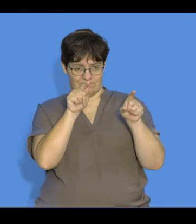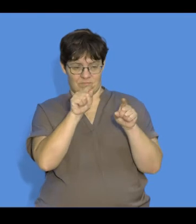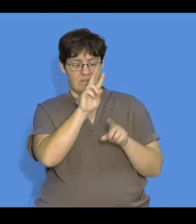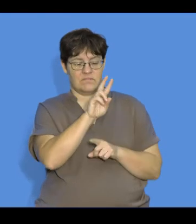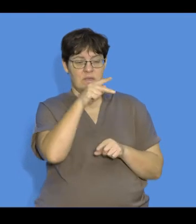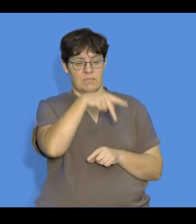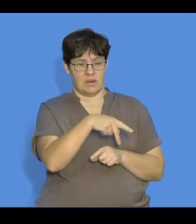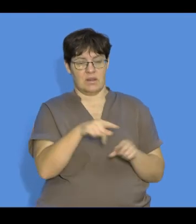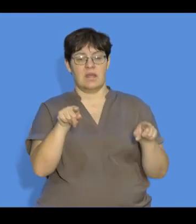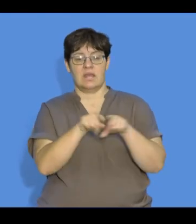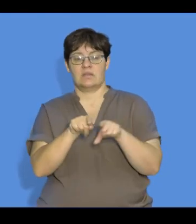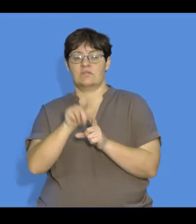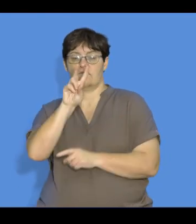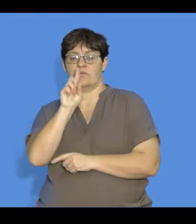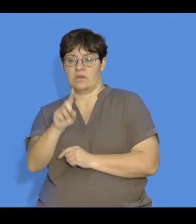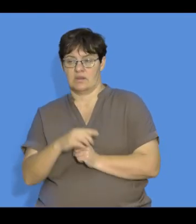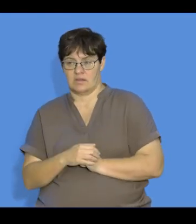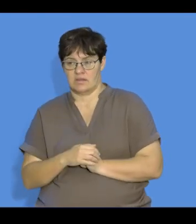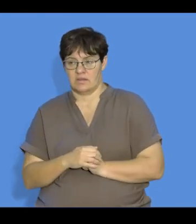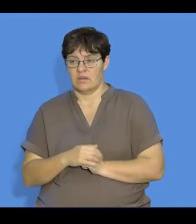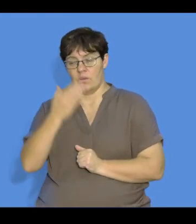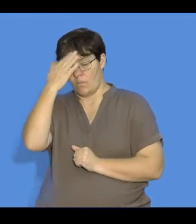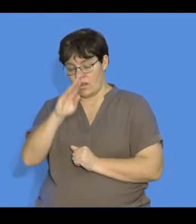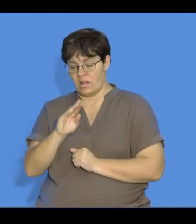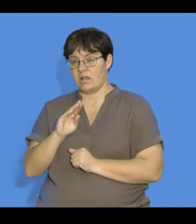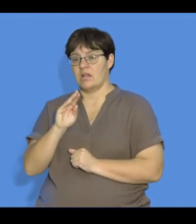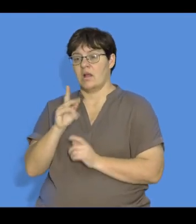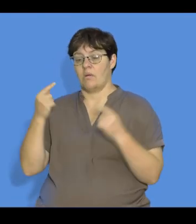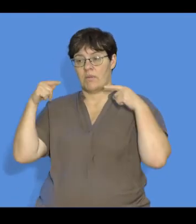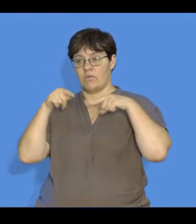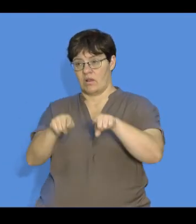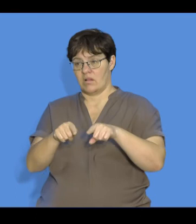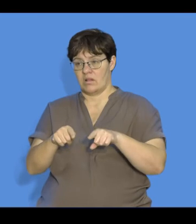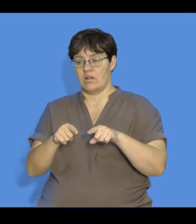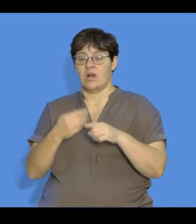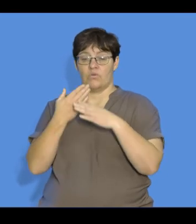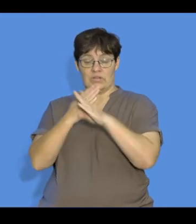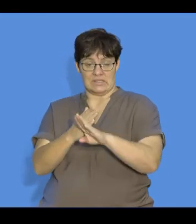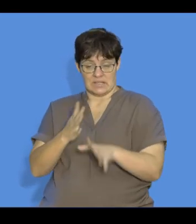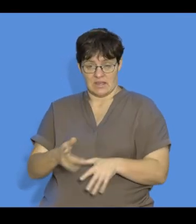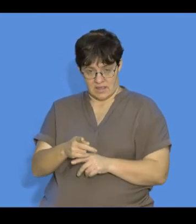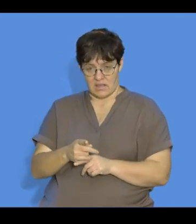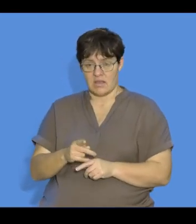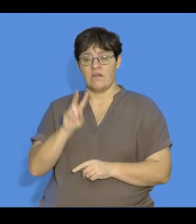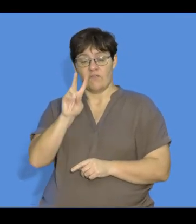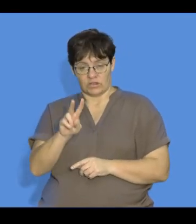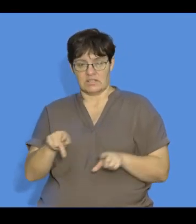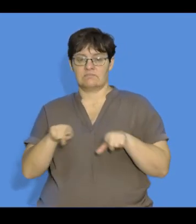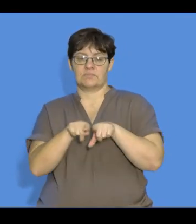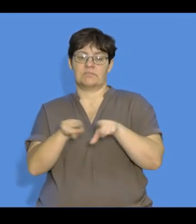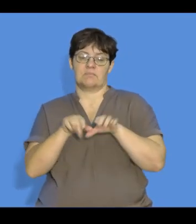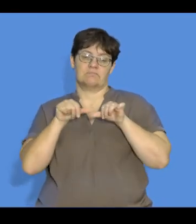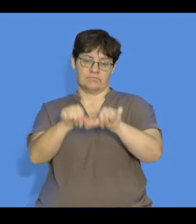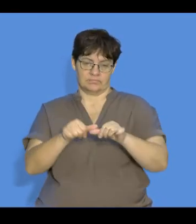V parallel is equals to V1, and we know that in a parallel combination of resistors, voltage remains constant. So this